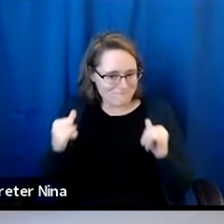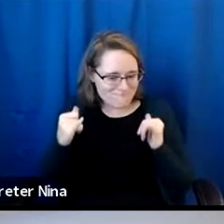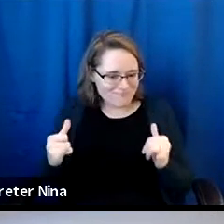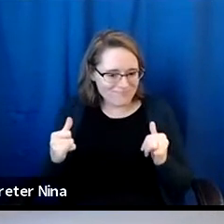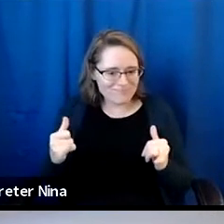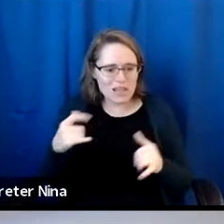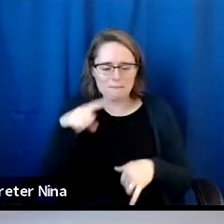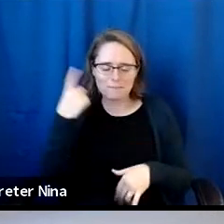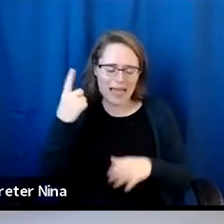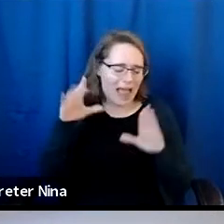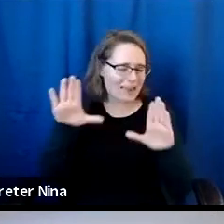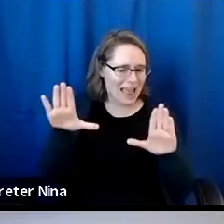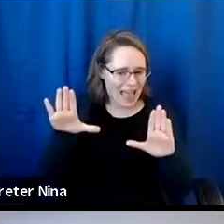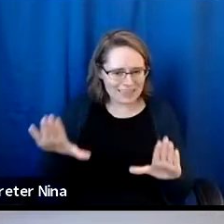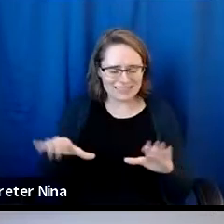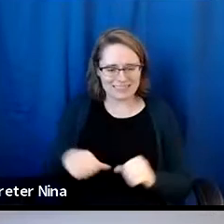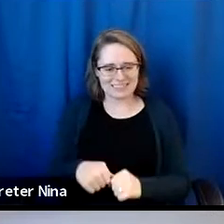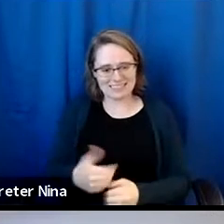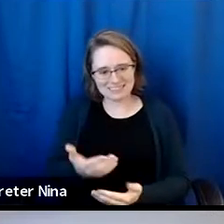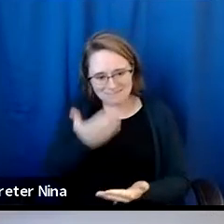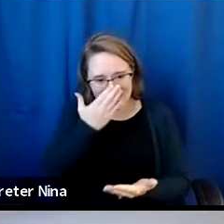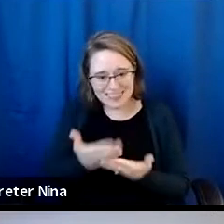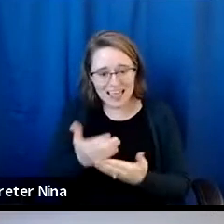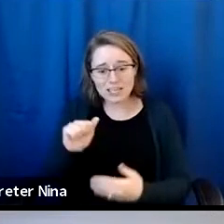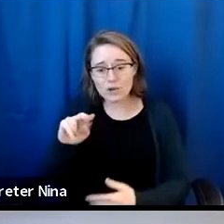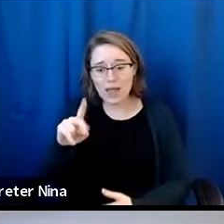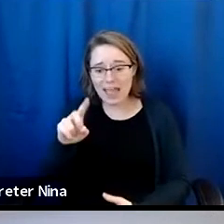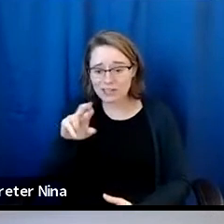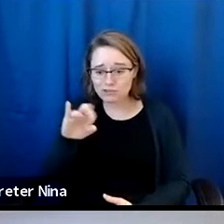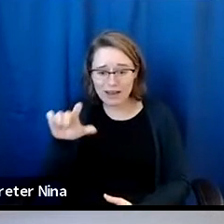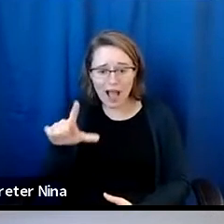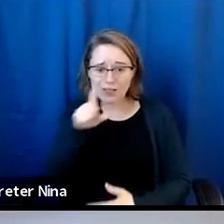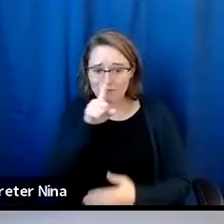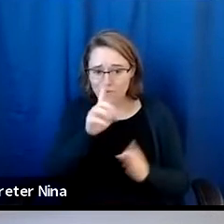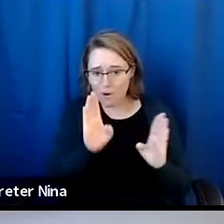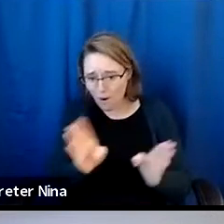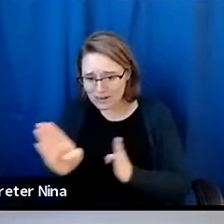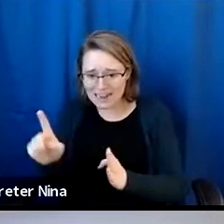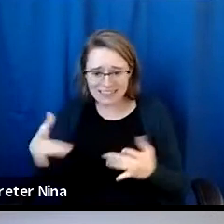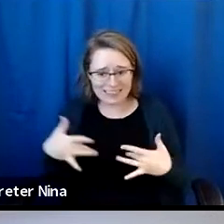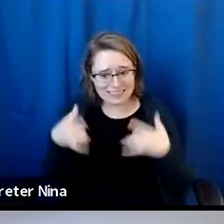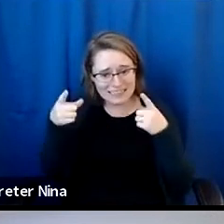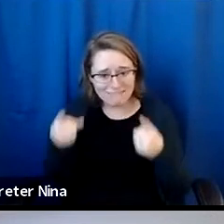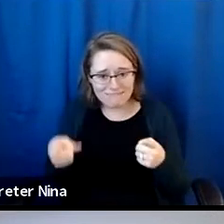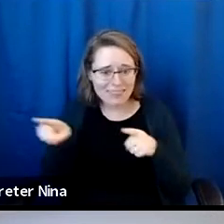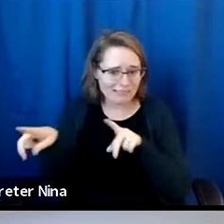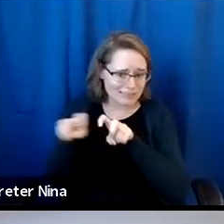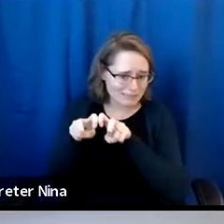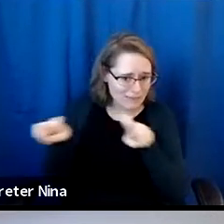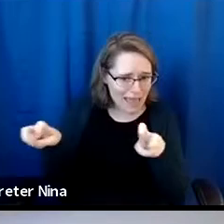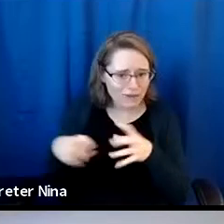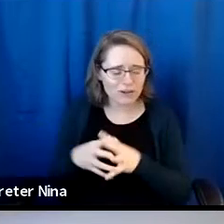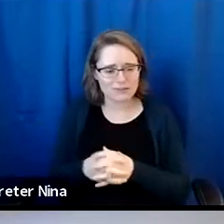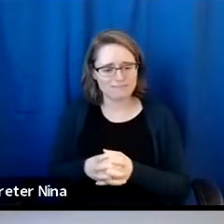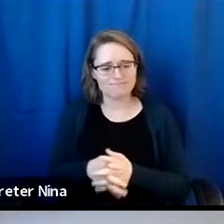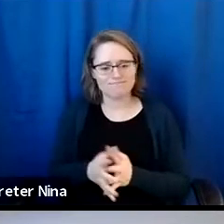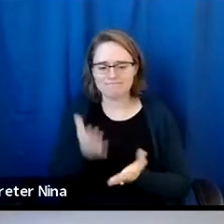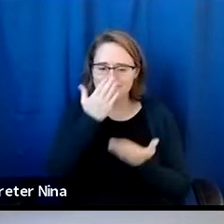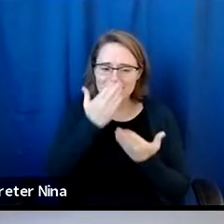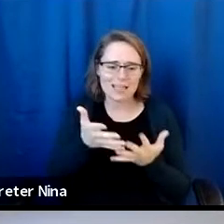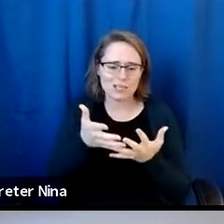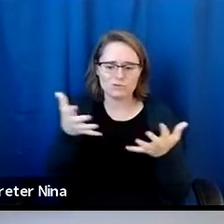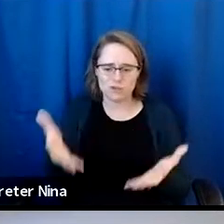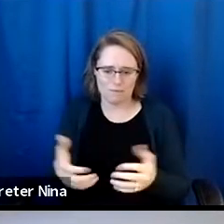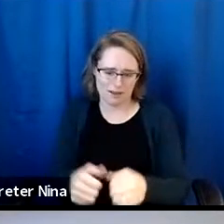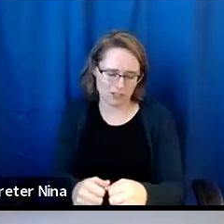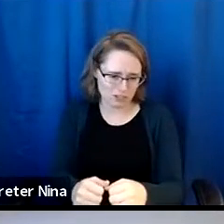Black excellence. Thank you, Andriel, for organizing this panel. Just thank you so much.